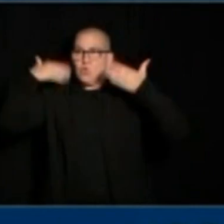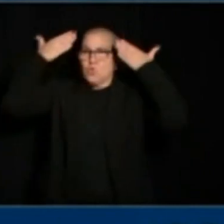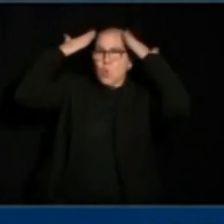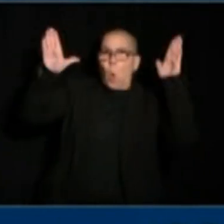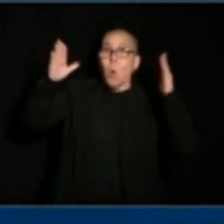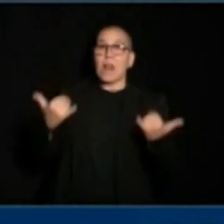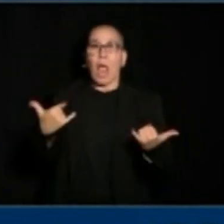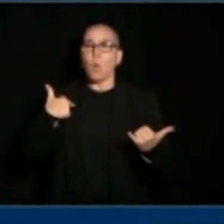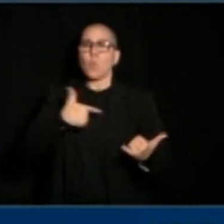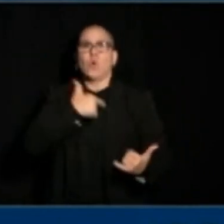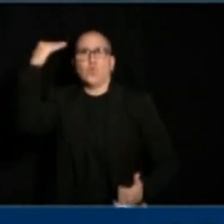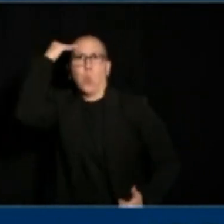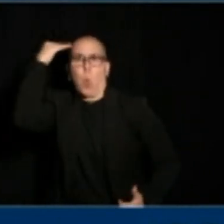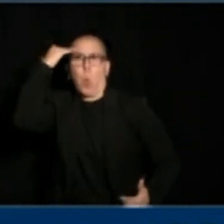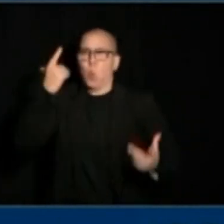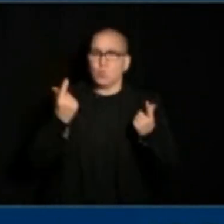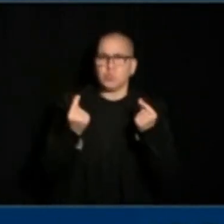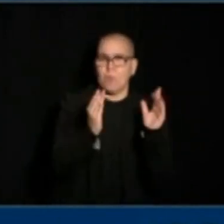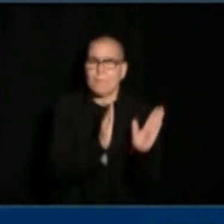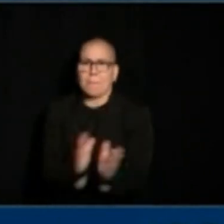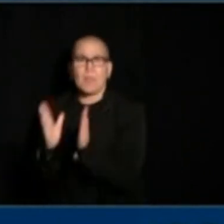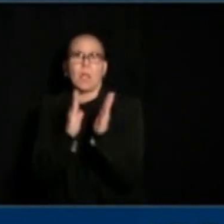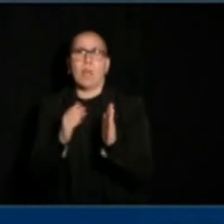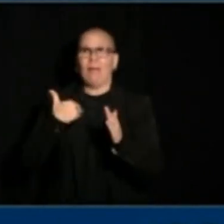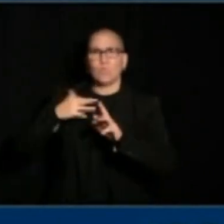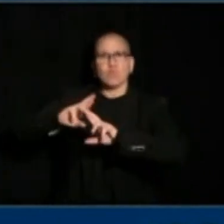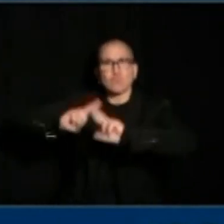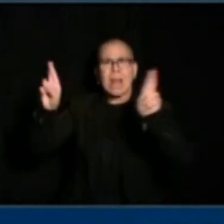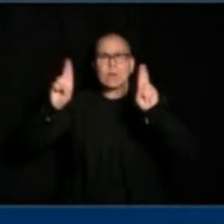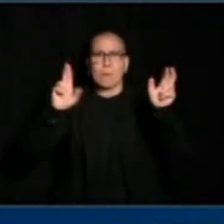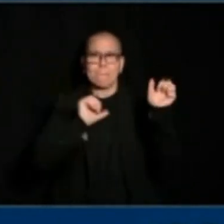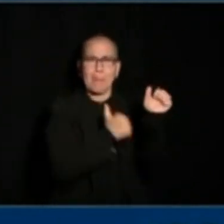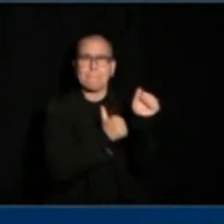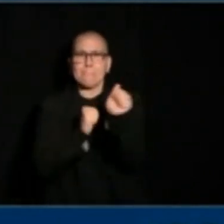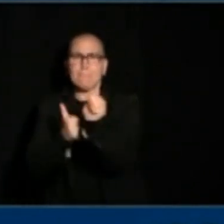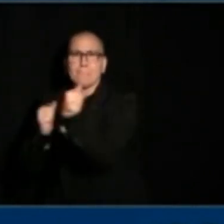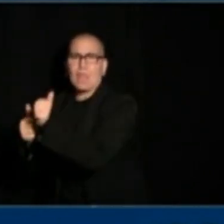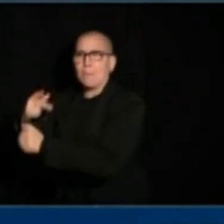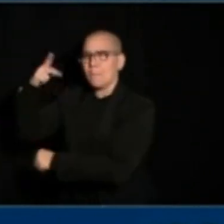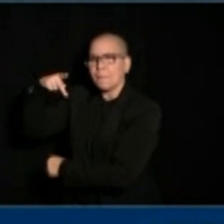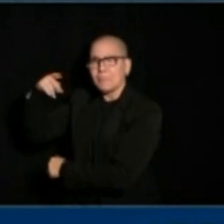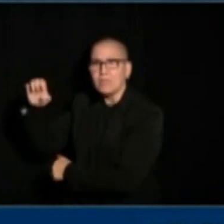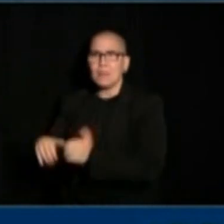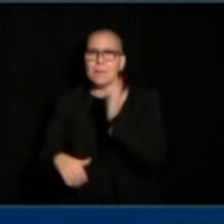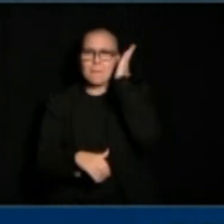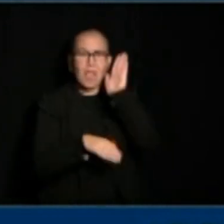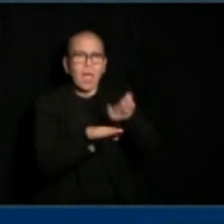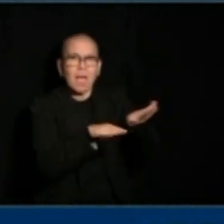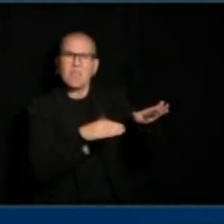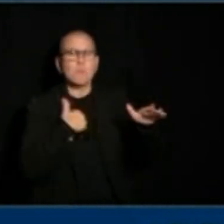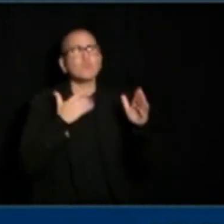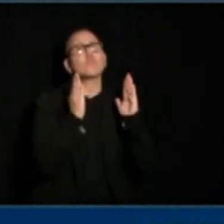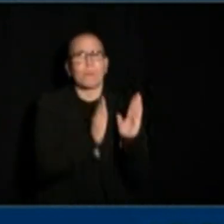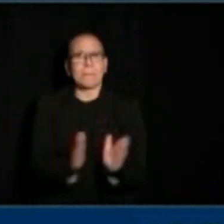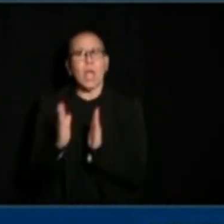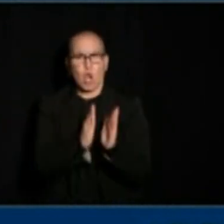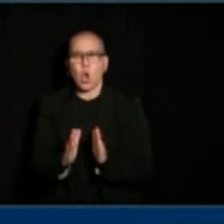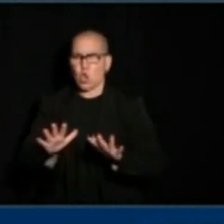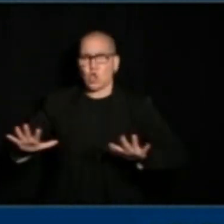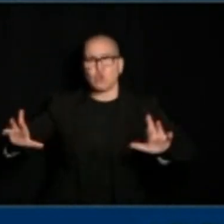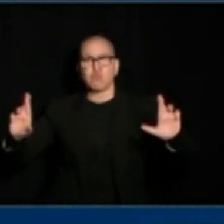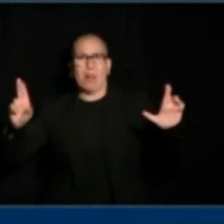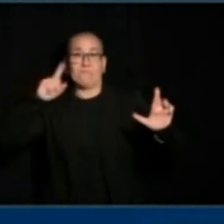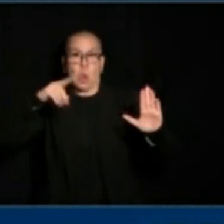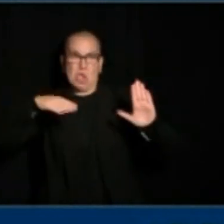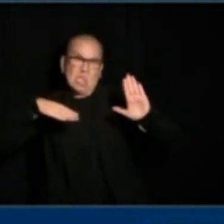if we help our hospital systems not be overwhelmed, to make sure everybody gets that care and reduces the death rates. And we had something